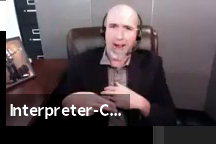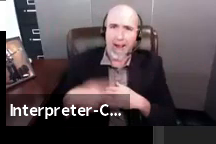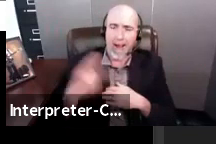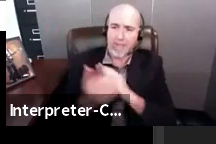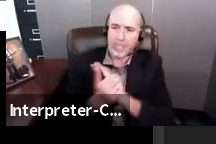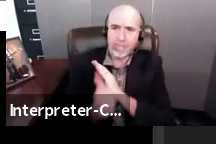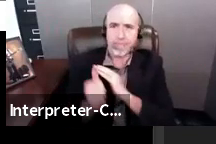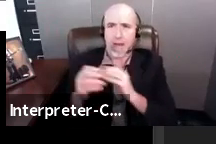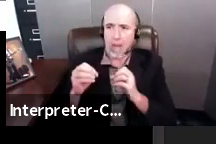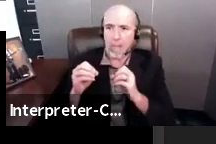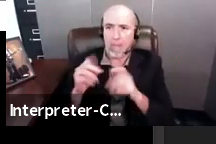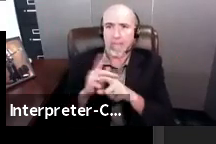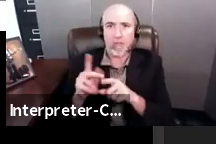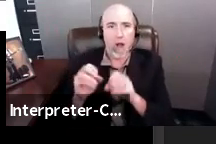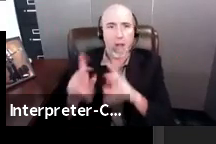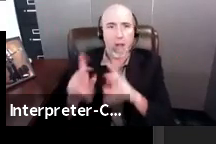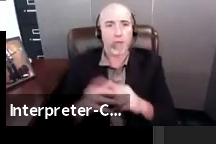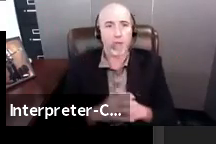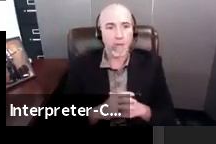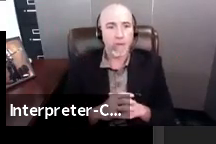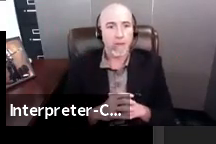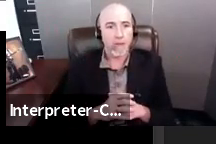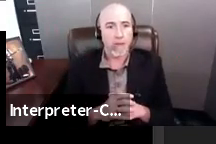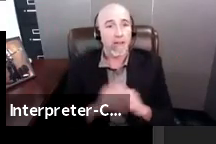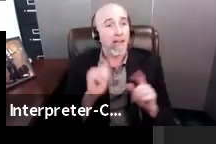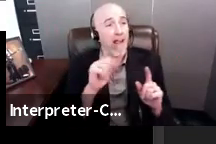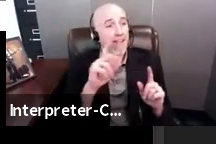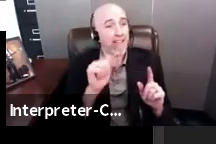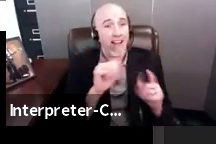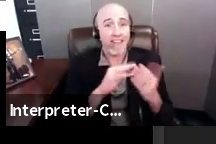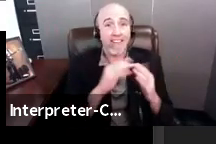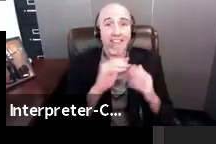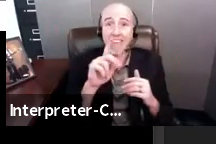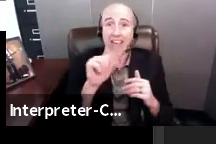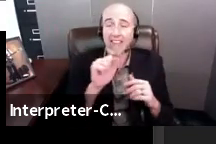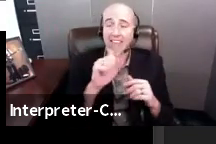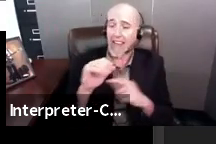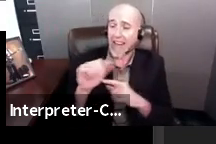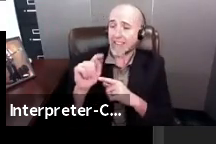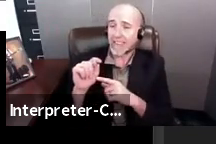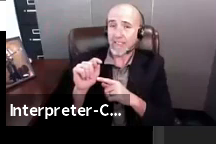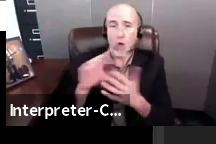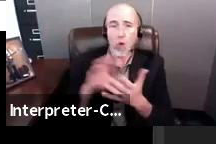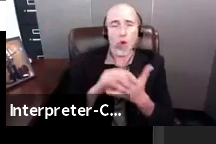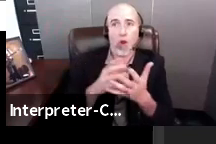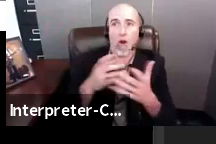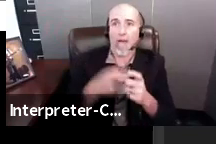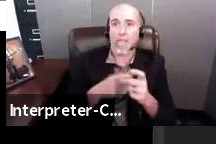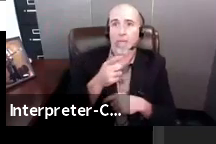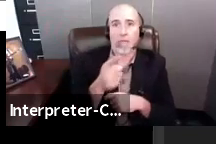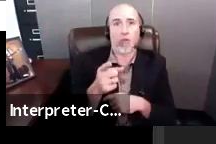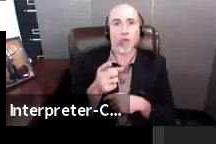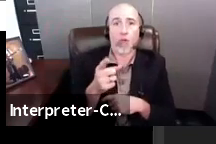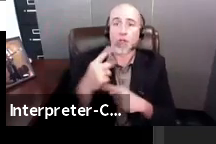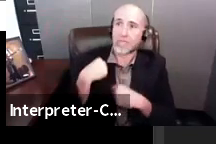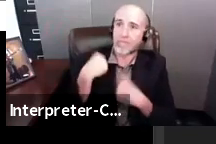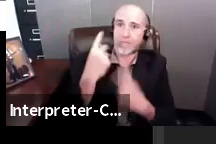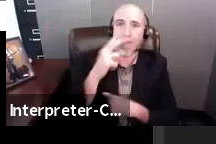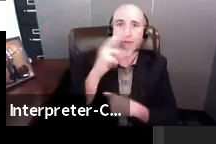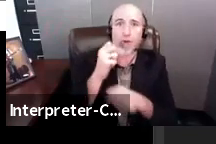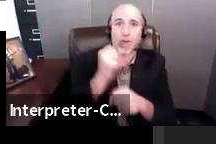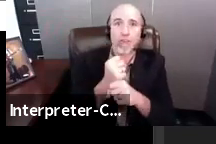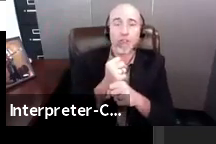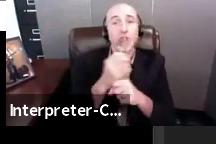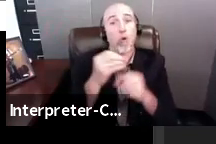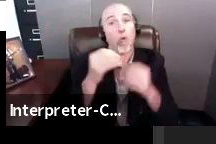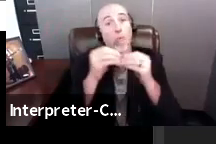development opportunities. ADA, the City of Dallas and AT&T have learned a lot from you in the past 30 years. Here's to another 30.